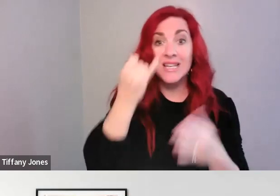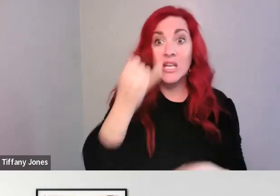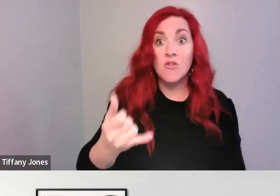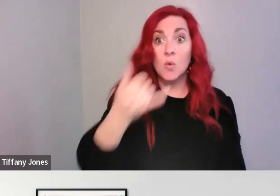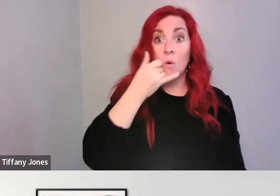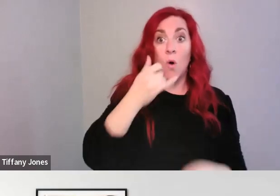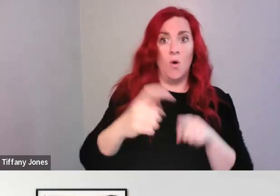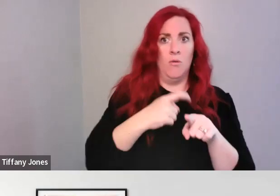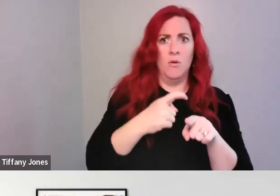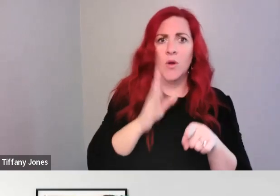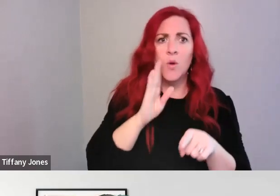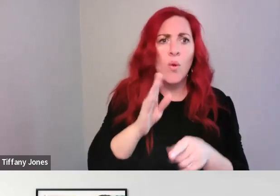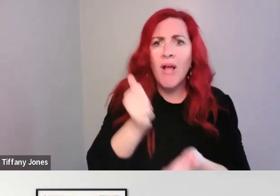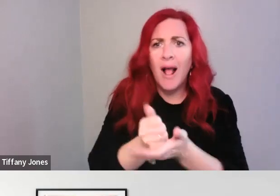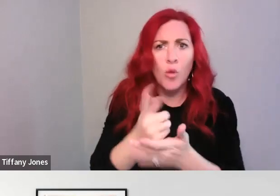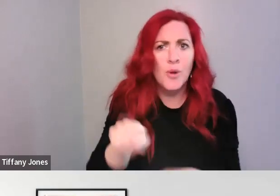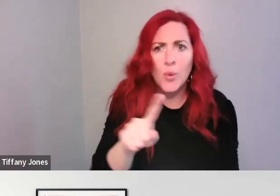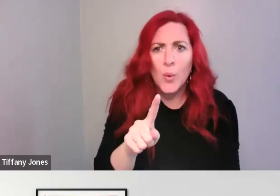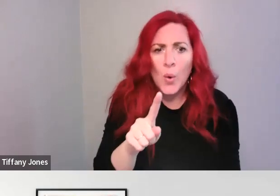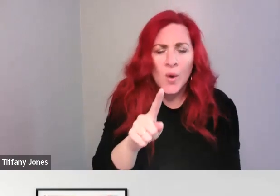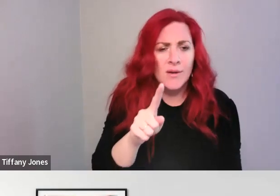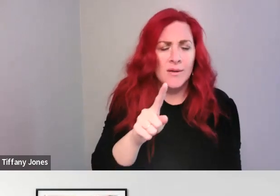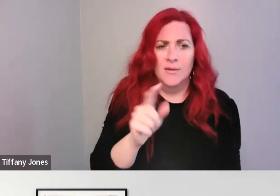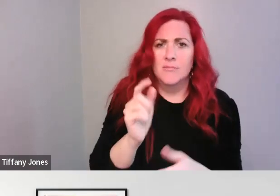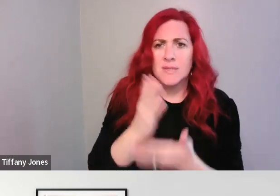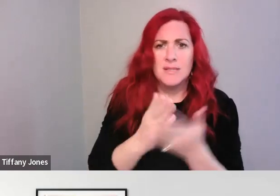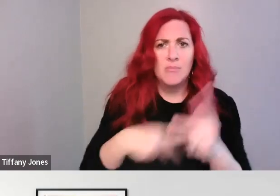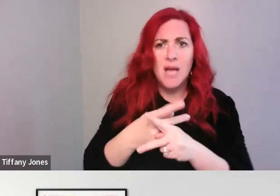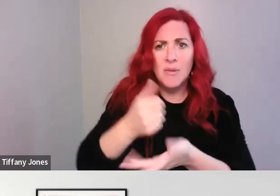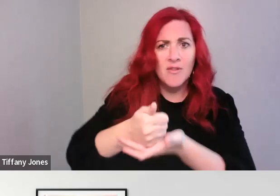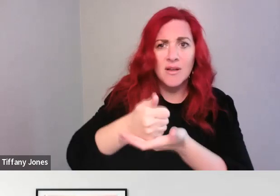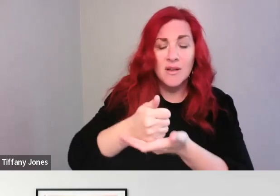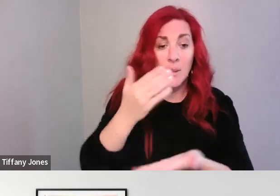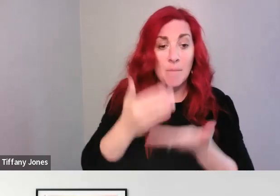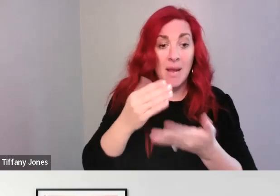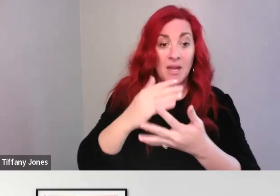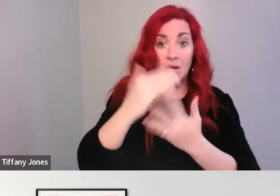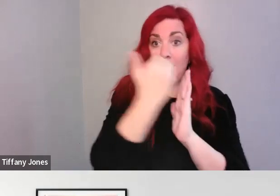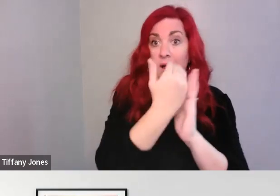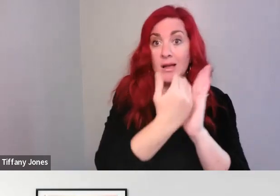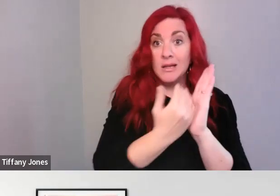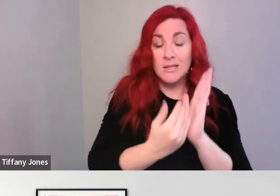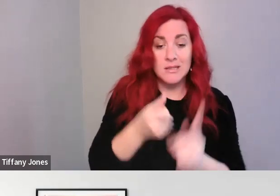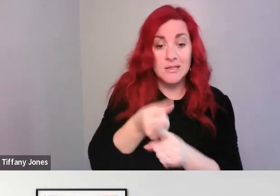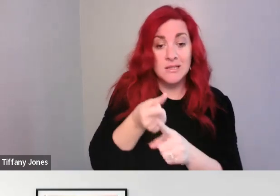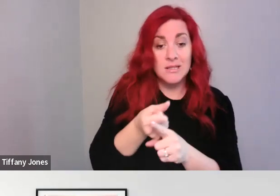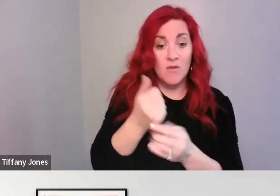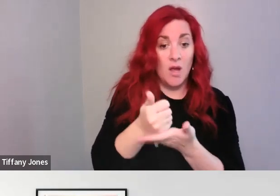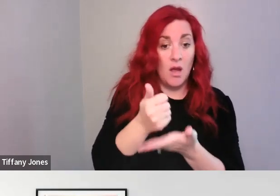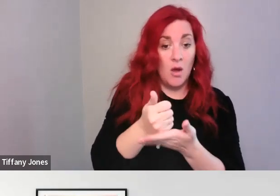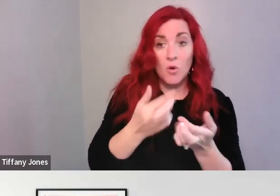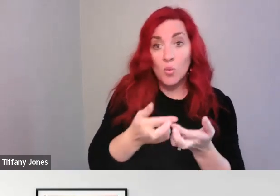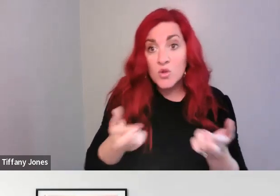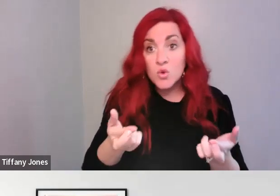help everyone who calls us. So it may be sort of a tailored list of some self-help resources.